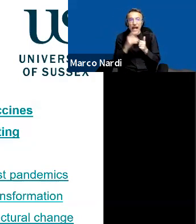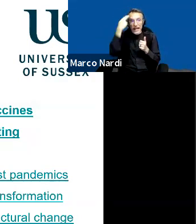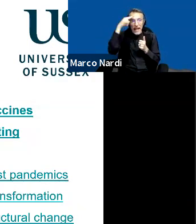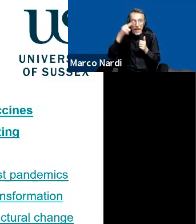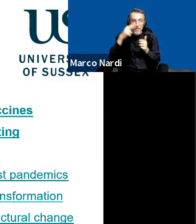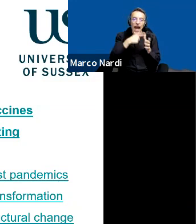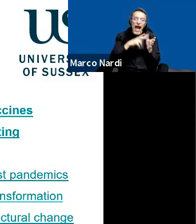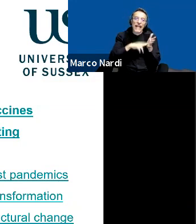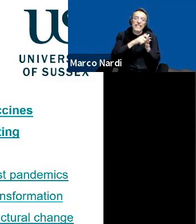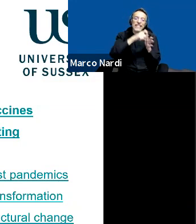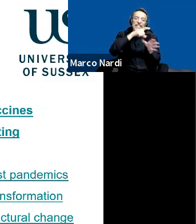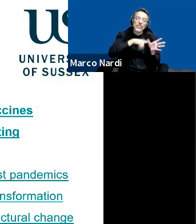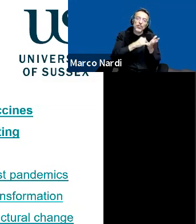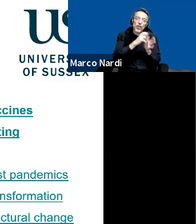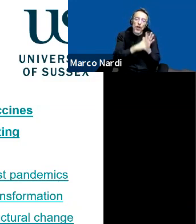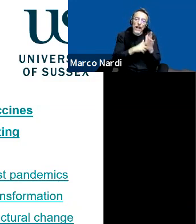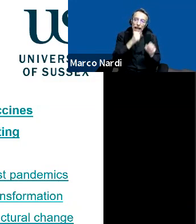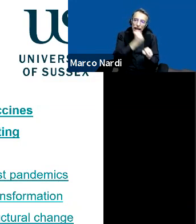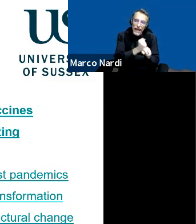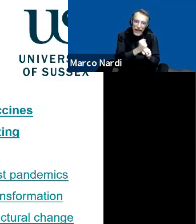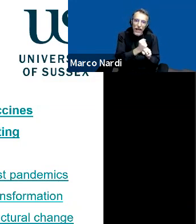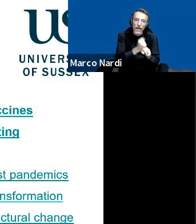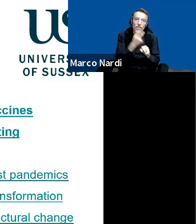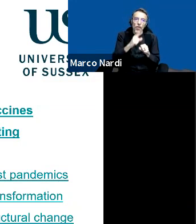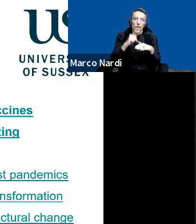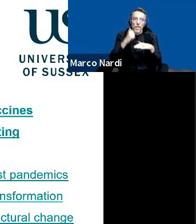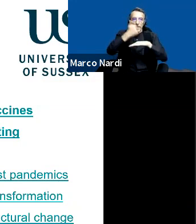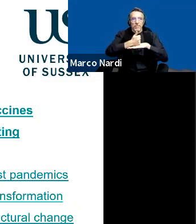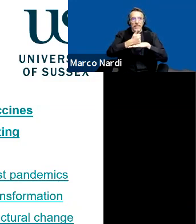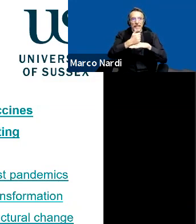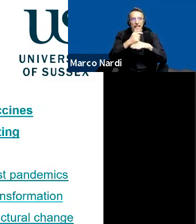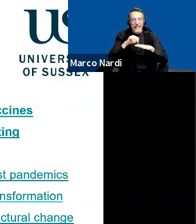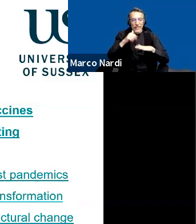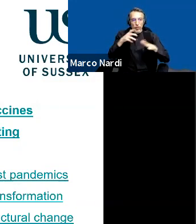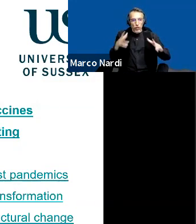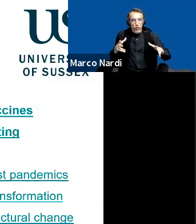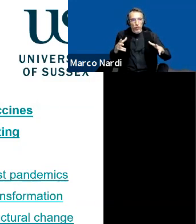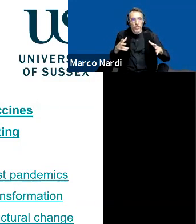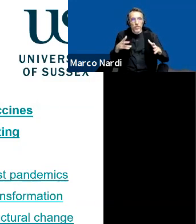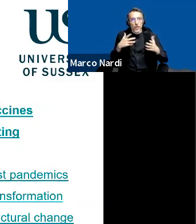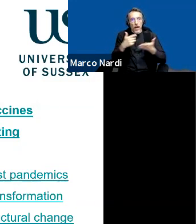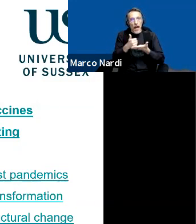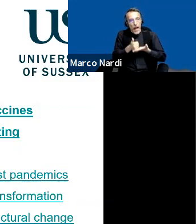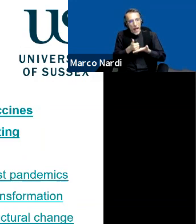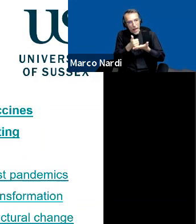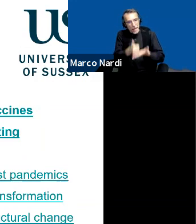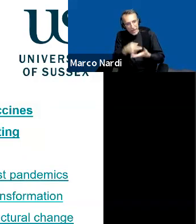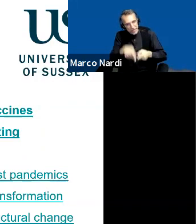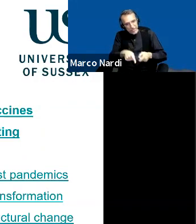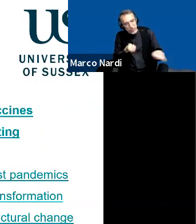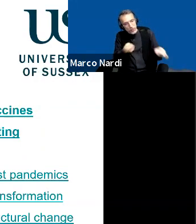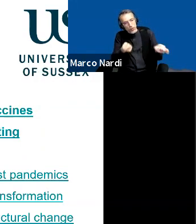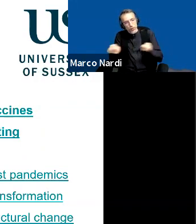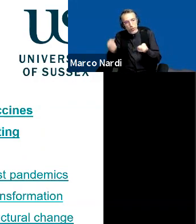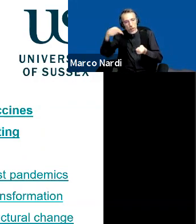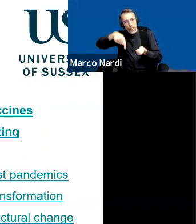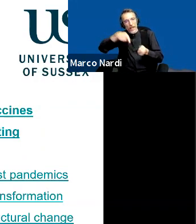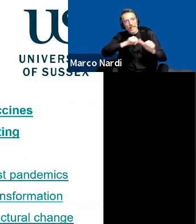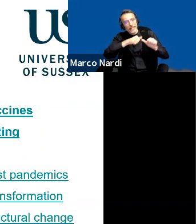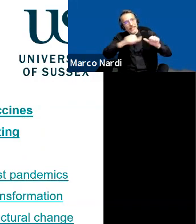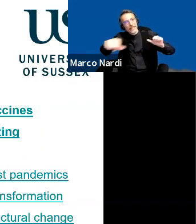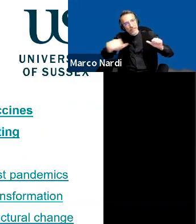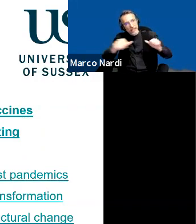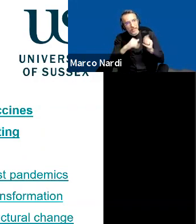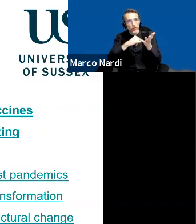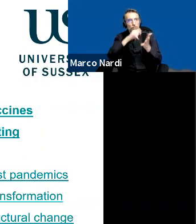I'm from one of the sister institutes helping to convene this series called SPRU, Science Policy